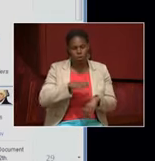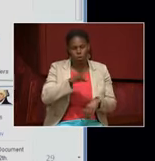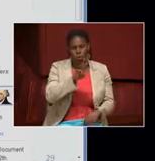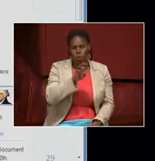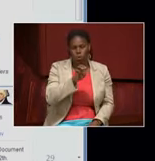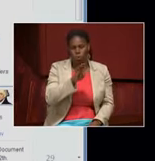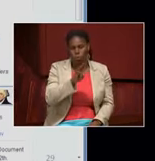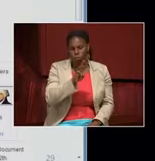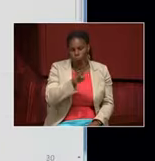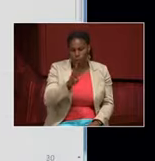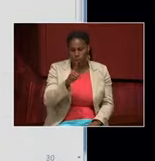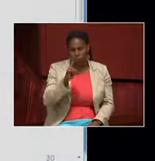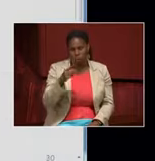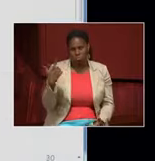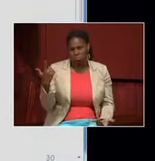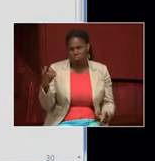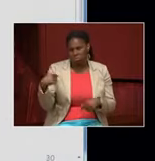for some time.